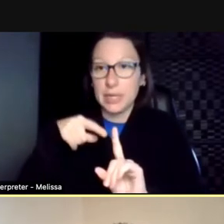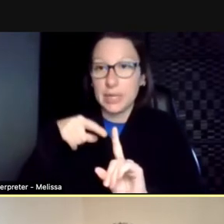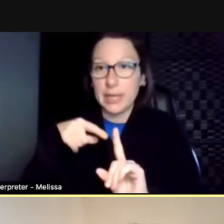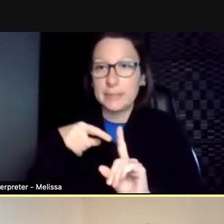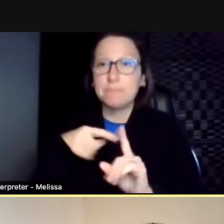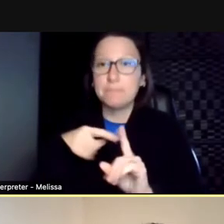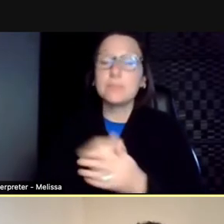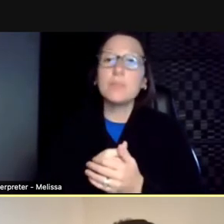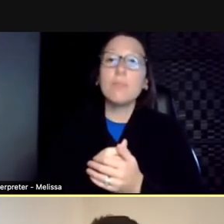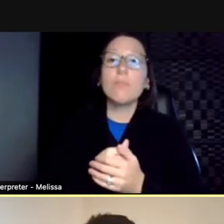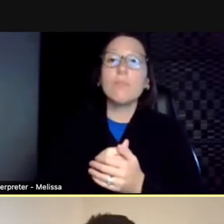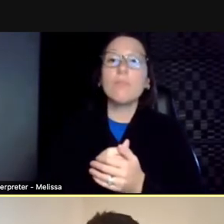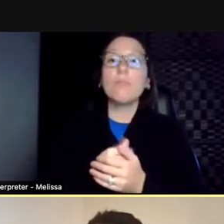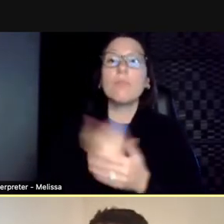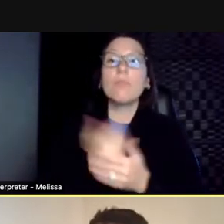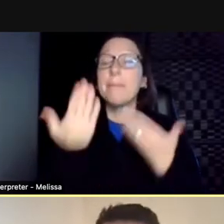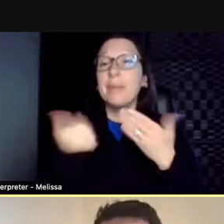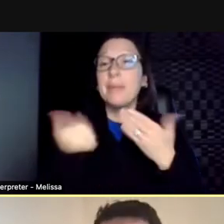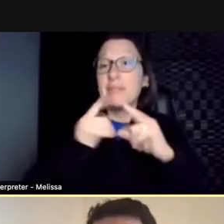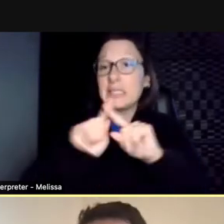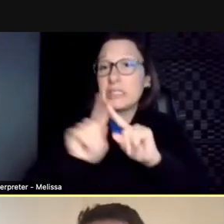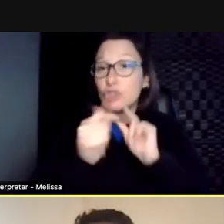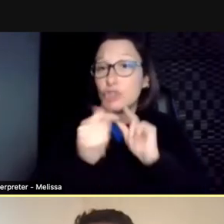to keep them from getting overstimulated.